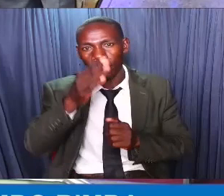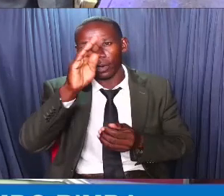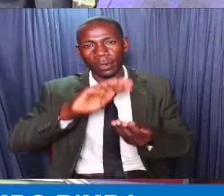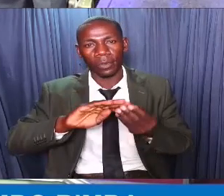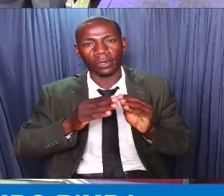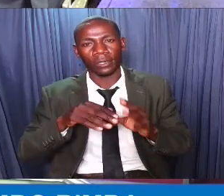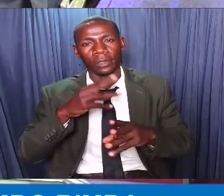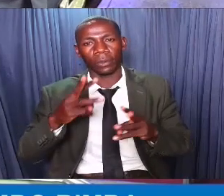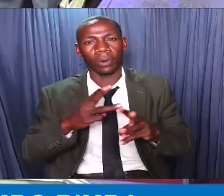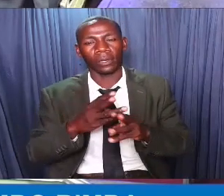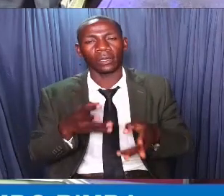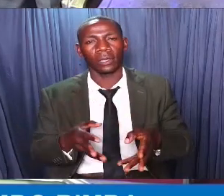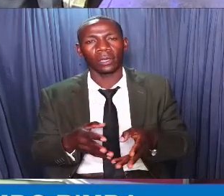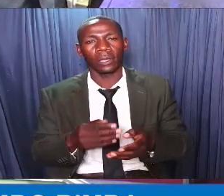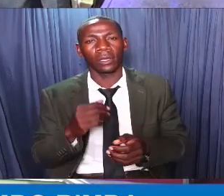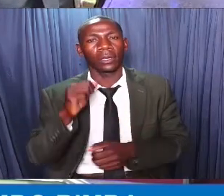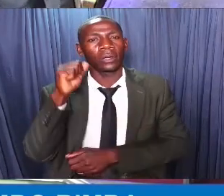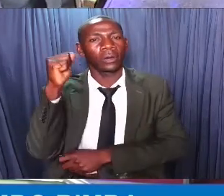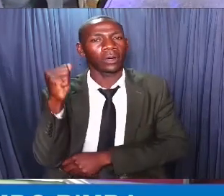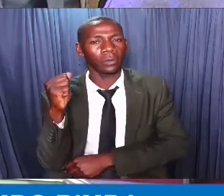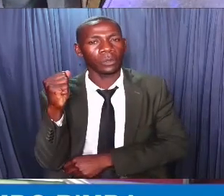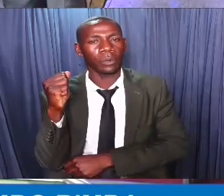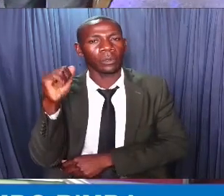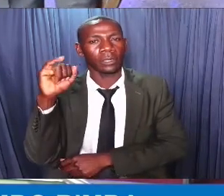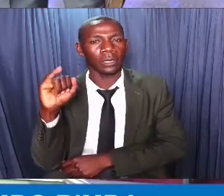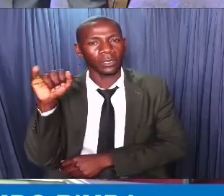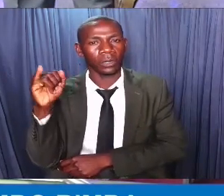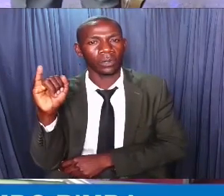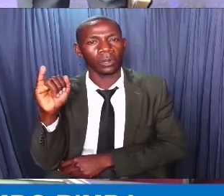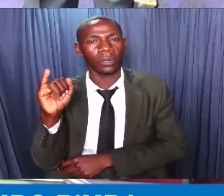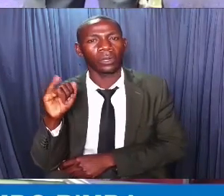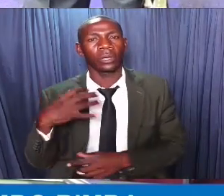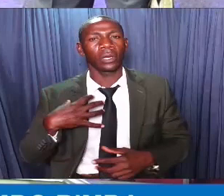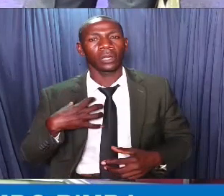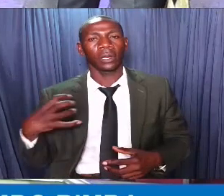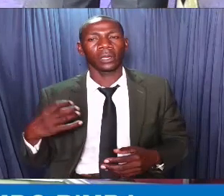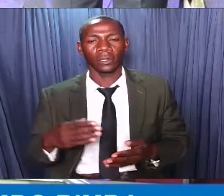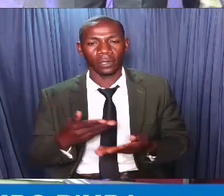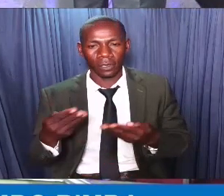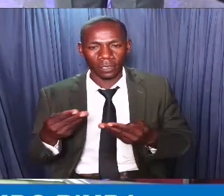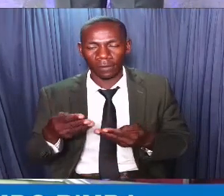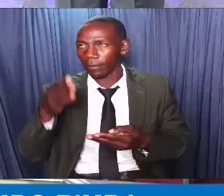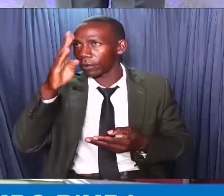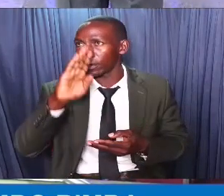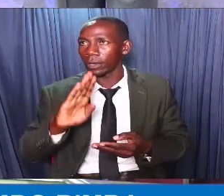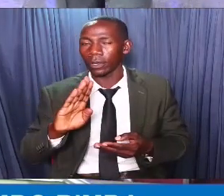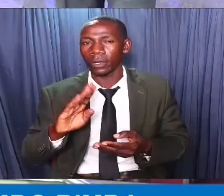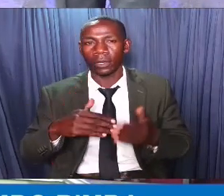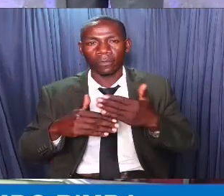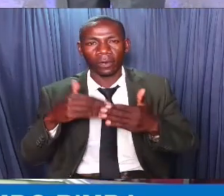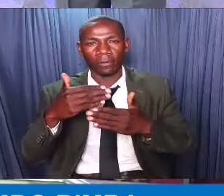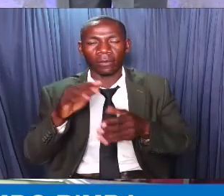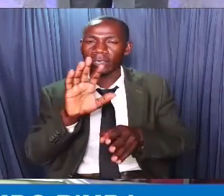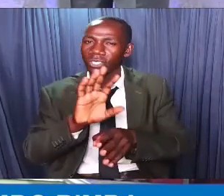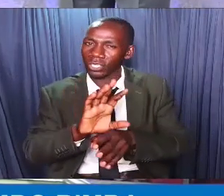ya jua. We worship our God who created us under the sun. Waibrahimu na Jakobo. God of Abraham, Isaac and Jacob. Watu matajiri wamtumikie Mungu. They reach to serve. Wajenge